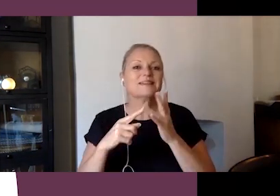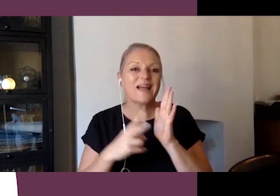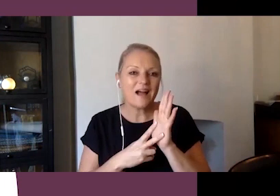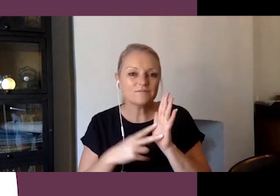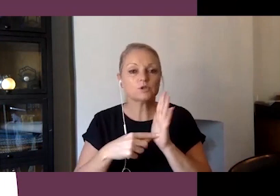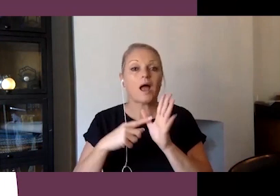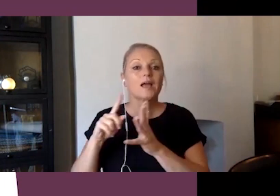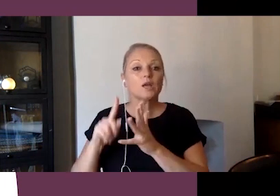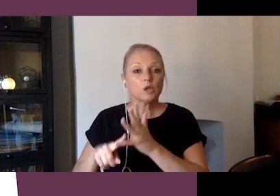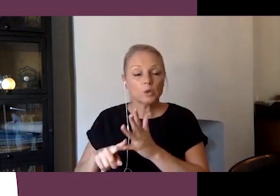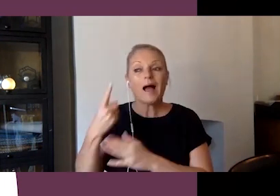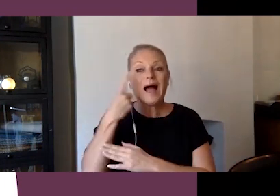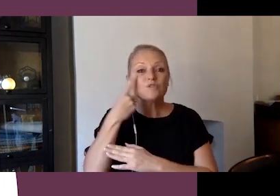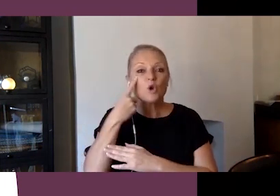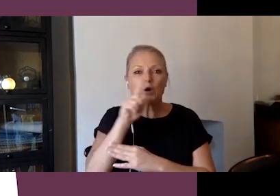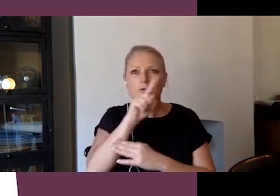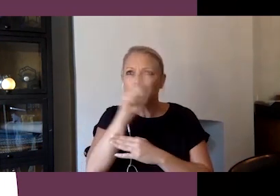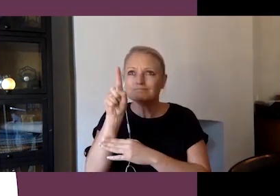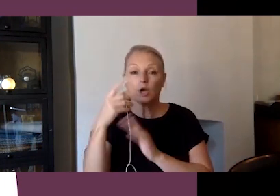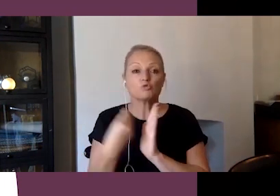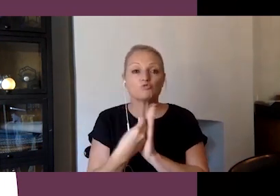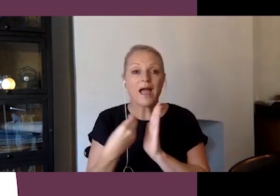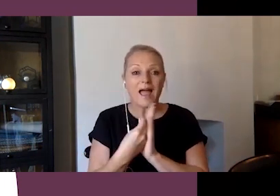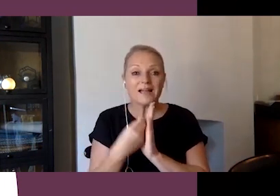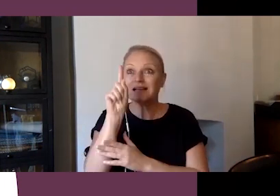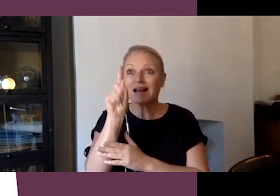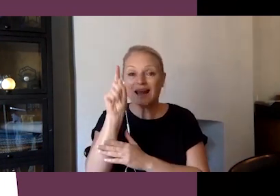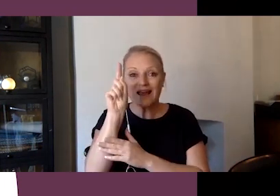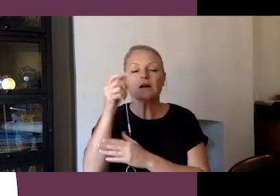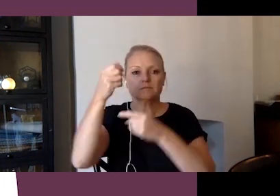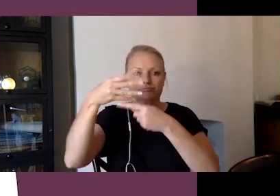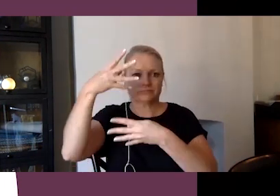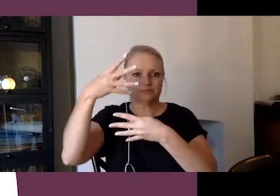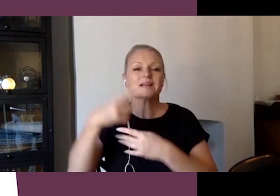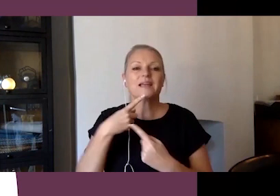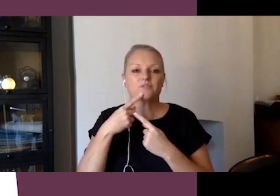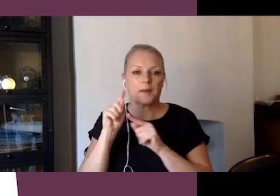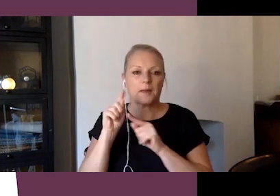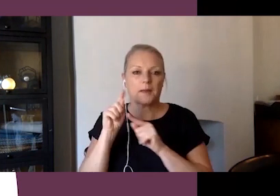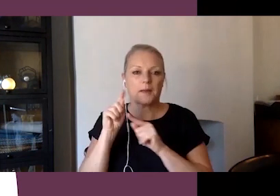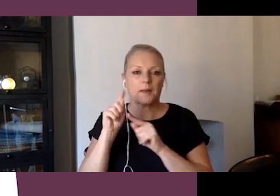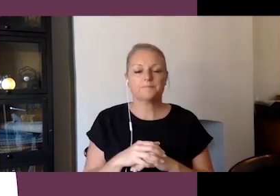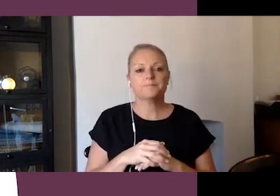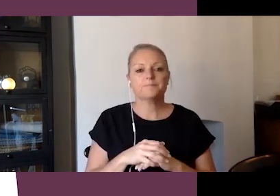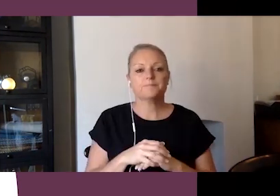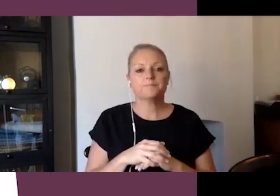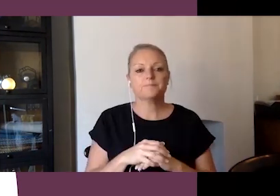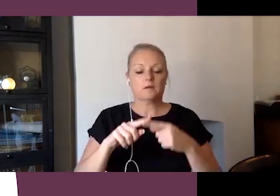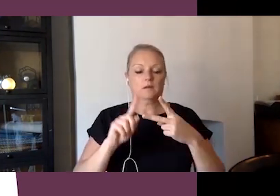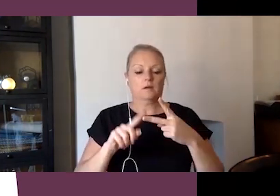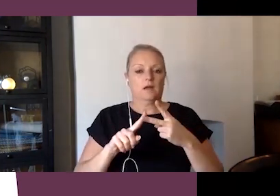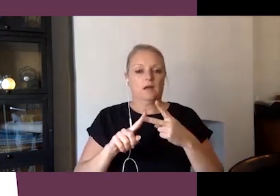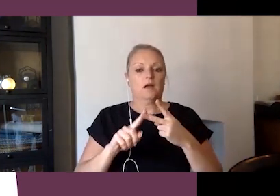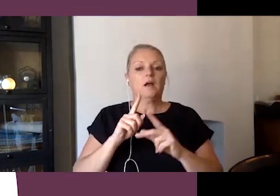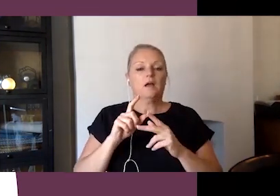this information. Also, note that the applications for the Arts and Disability Mentoring Initiative have been reopened and